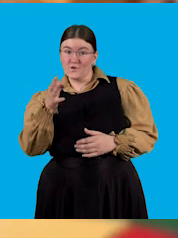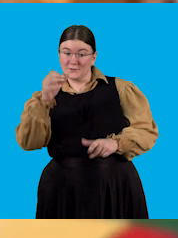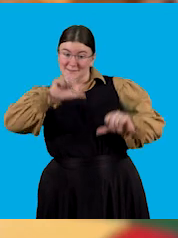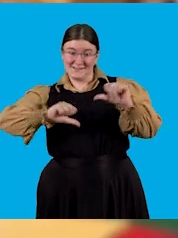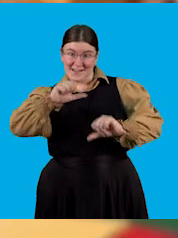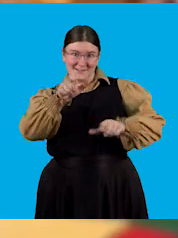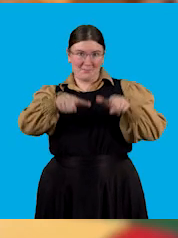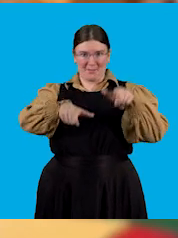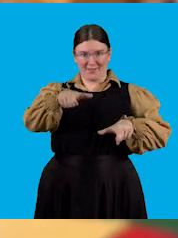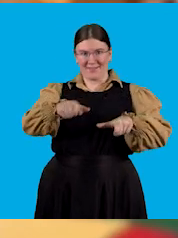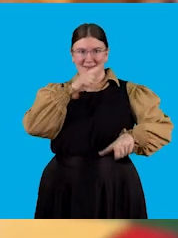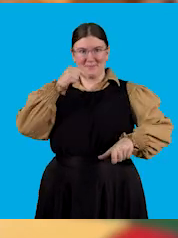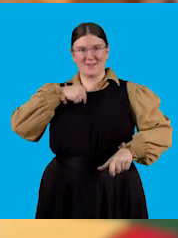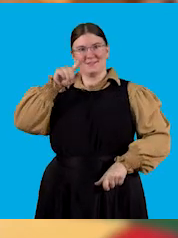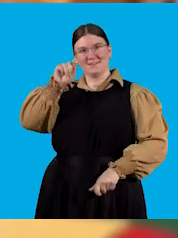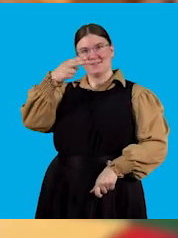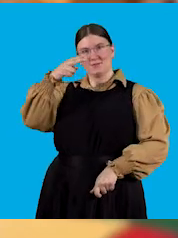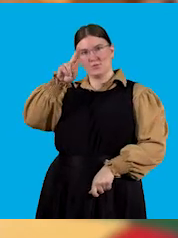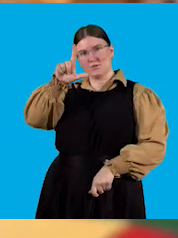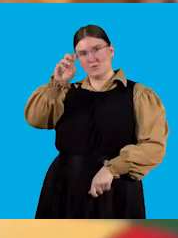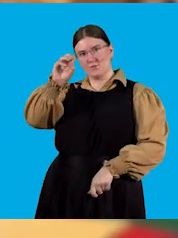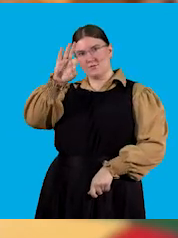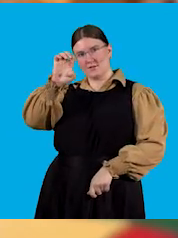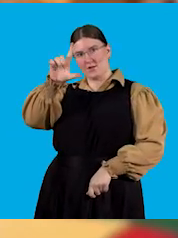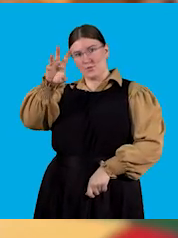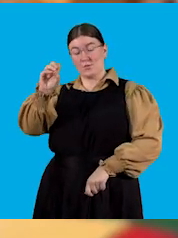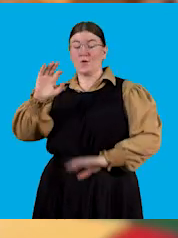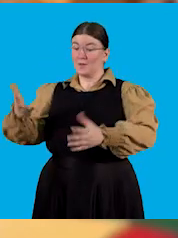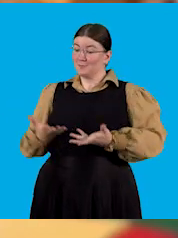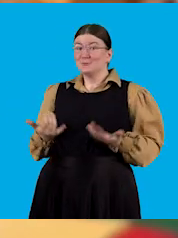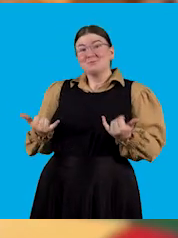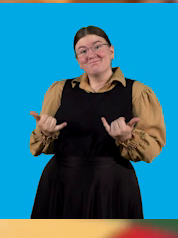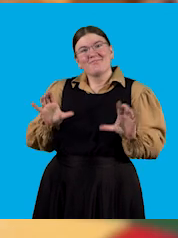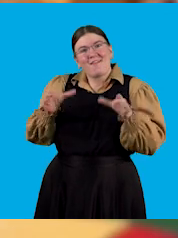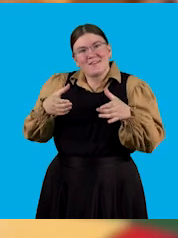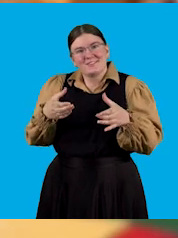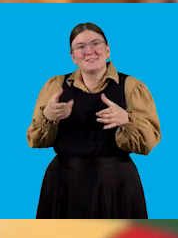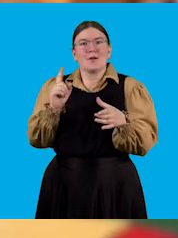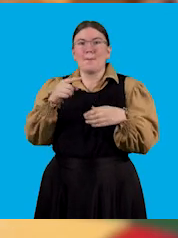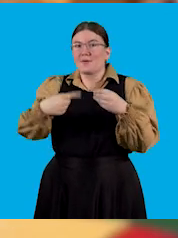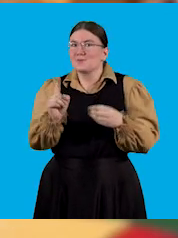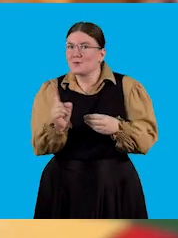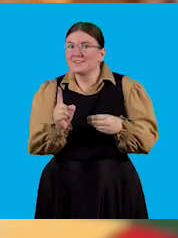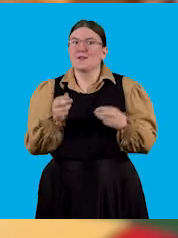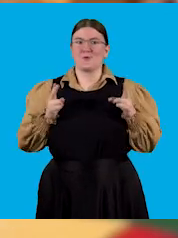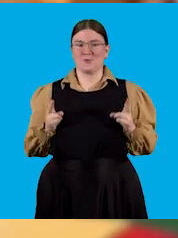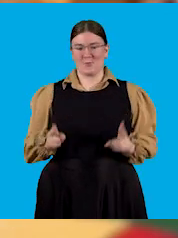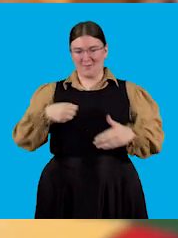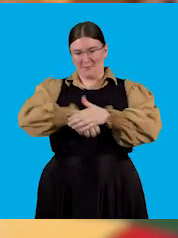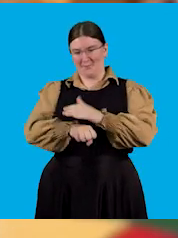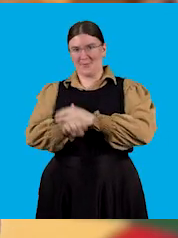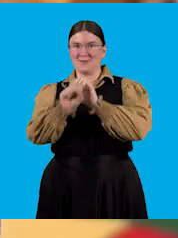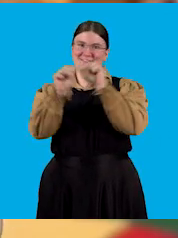To our future scientists, I am Tolofelo, and welcome to today's lesson on the human reproductive